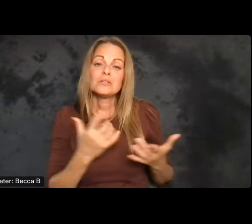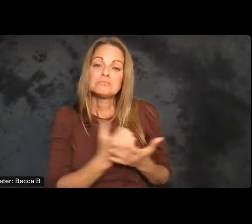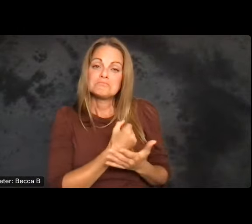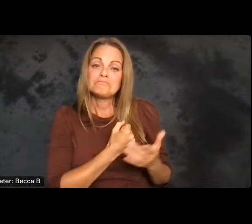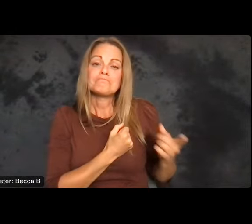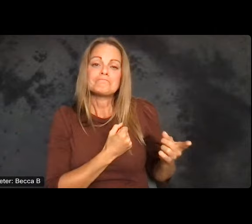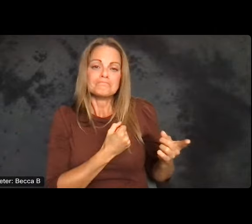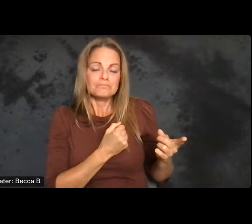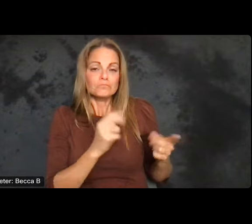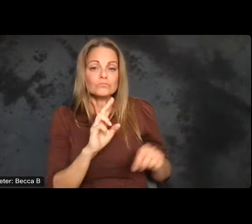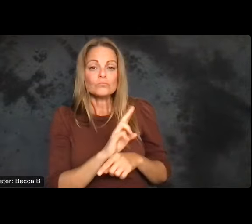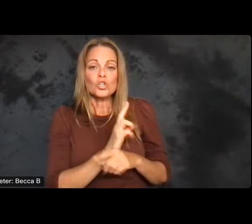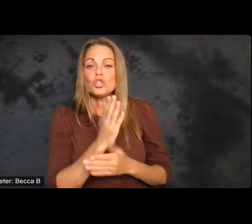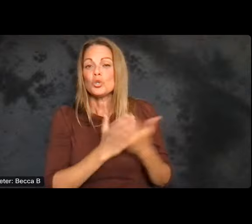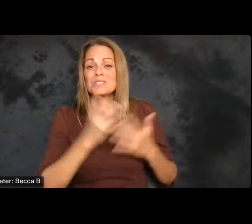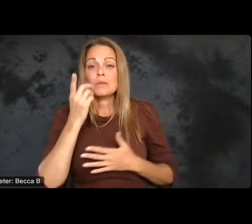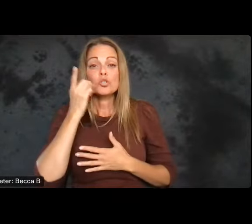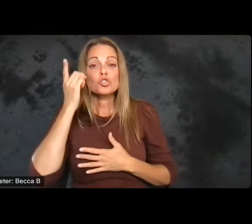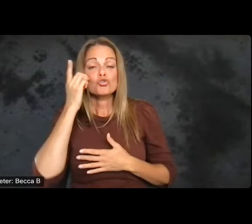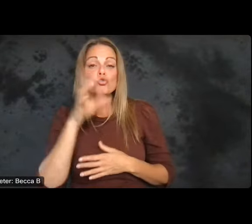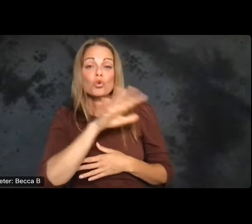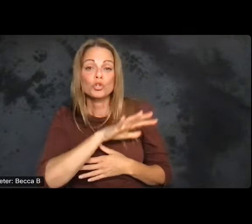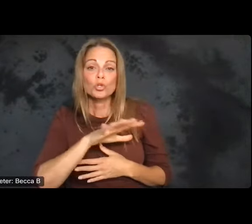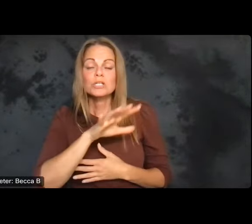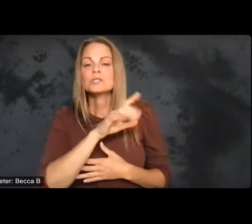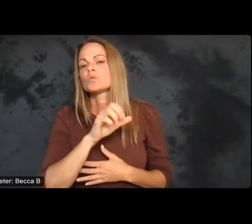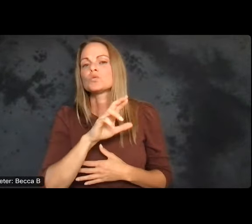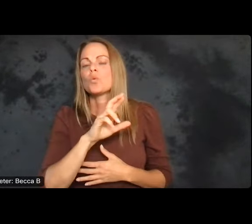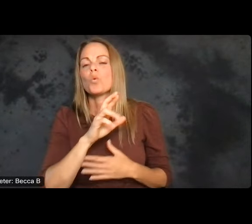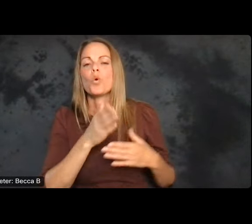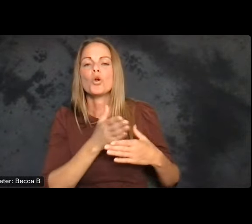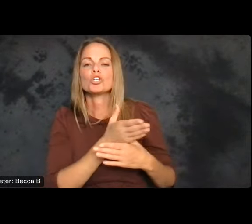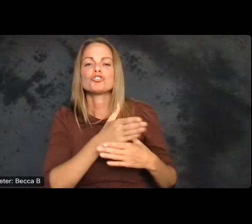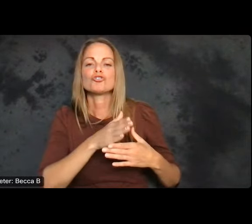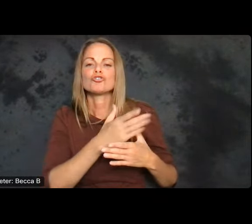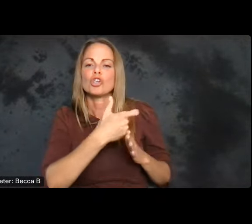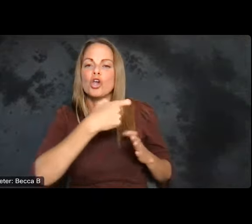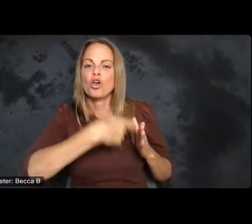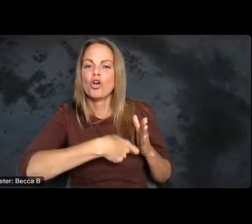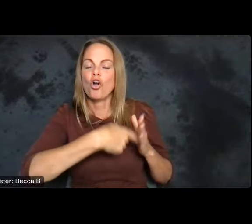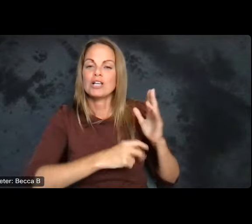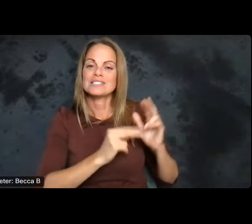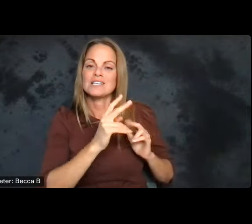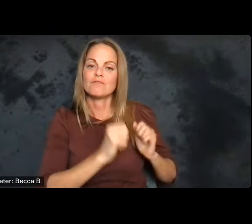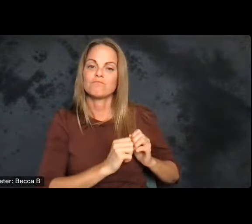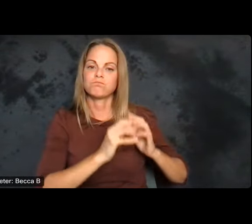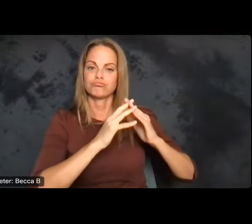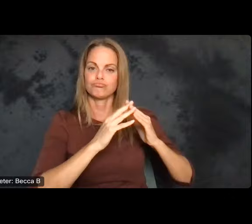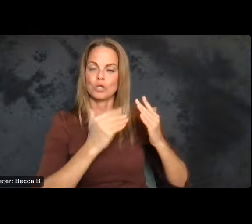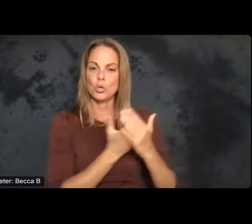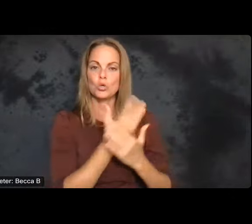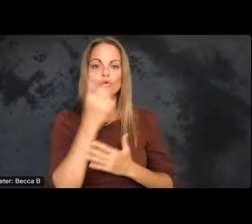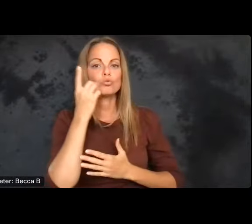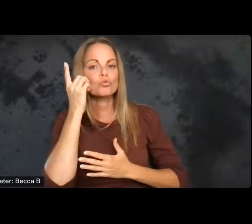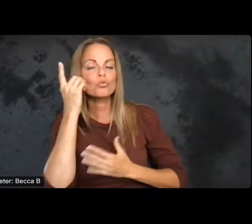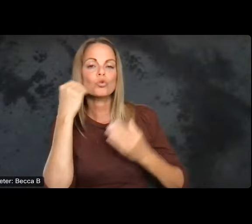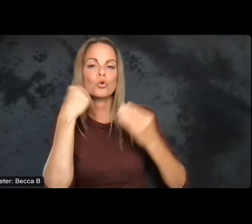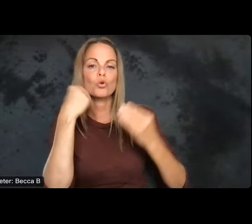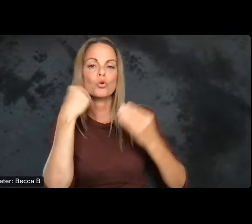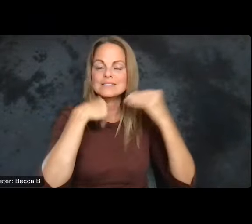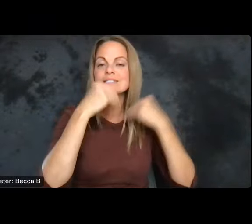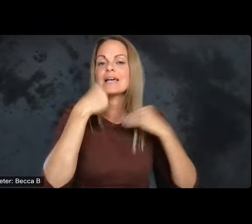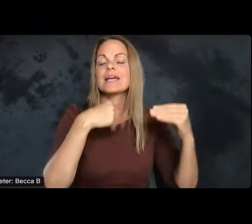use a dormitory space, or we may be able to share the cost of constructing that dormitory space or dining facility with